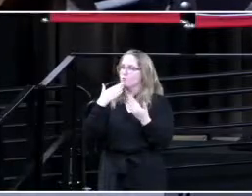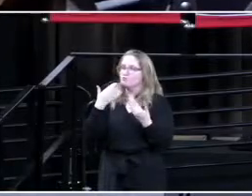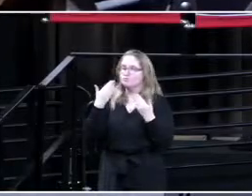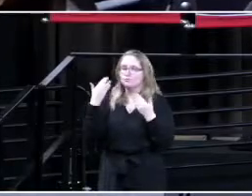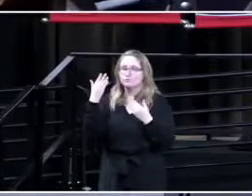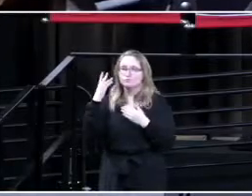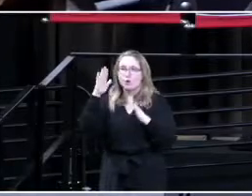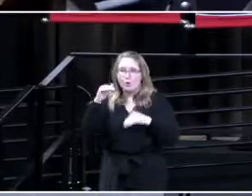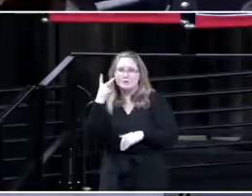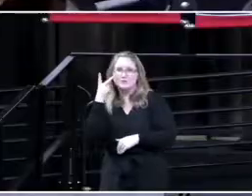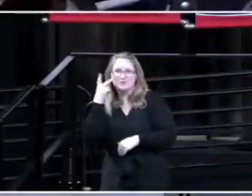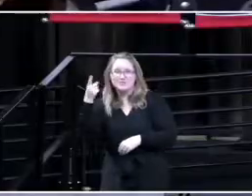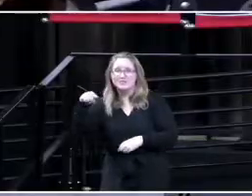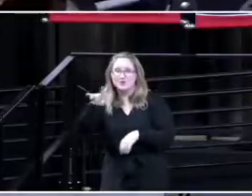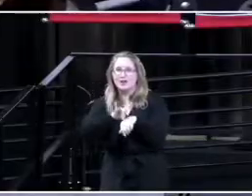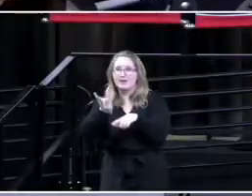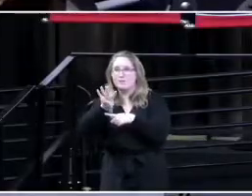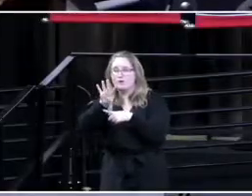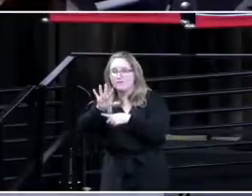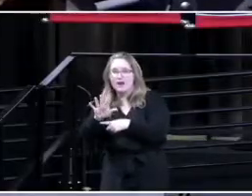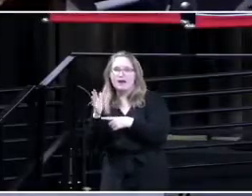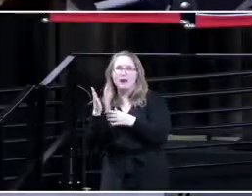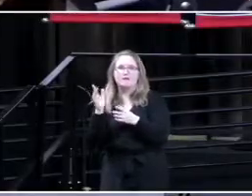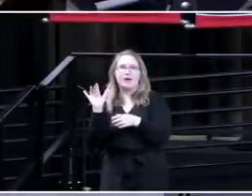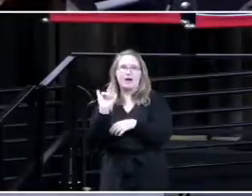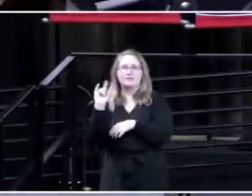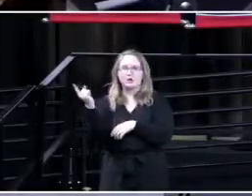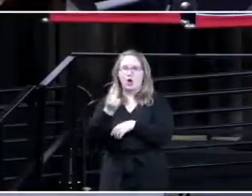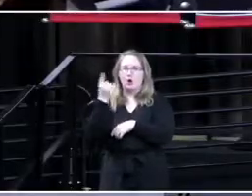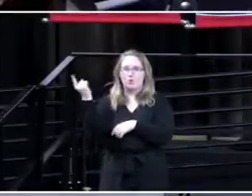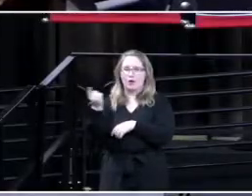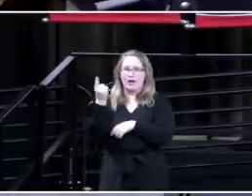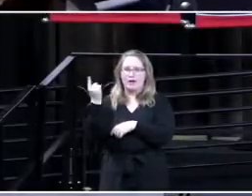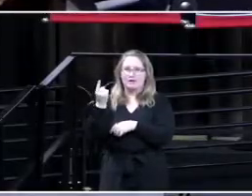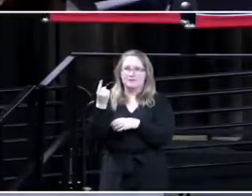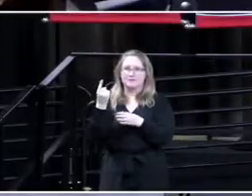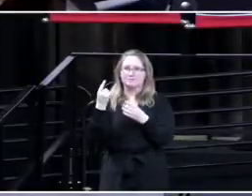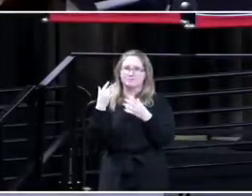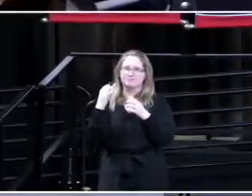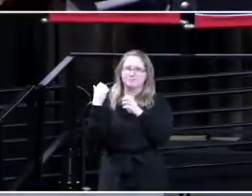at 8:45, and as always, go